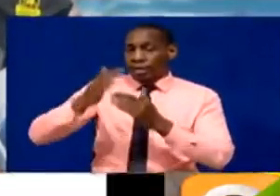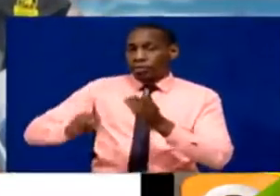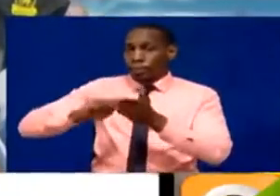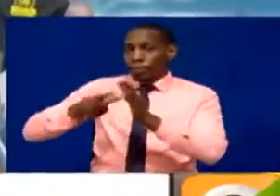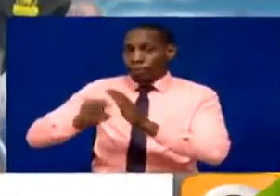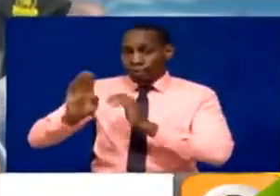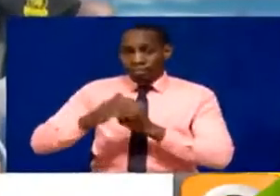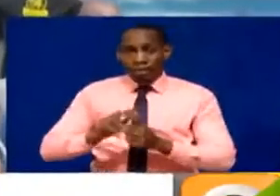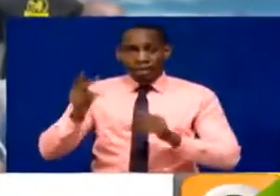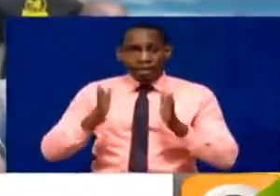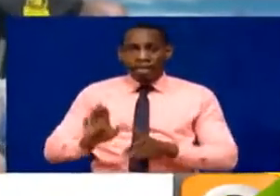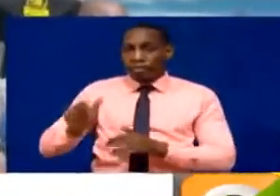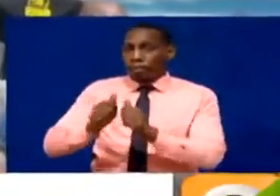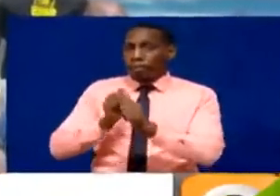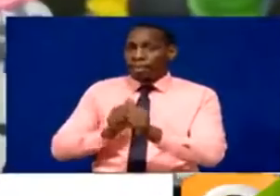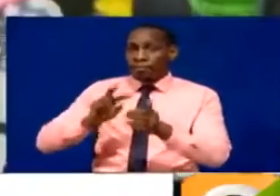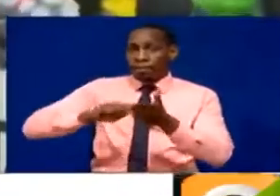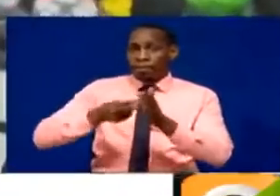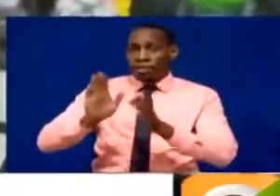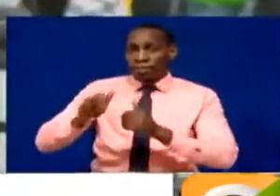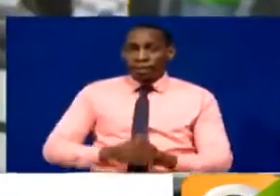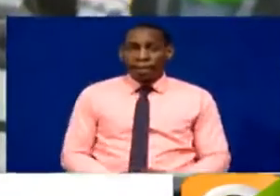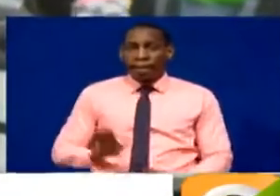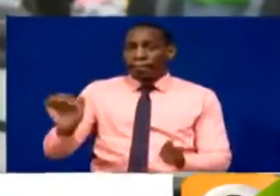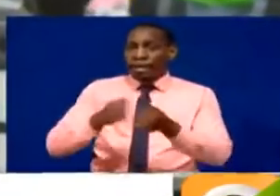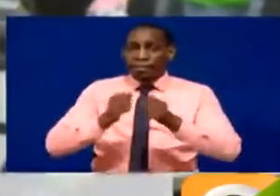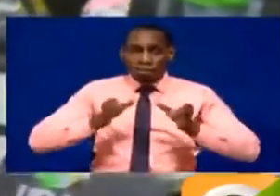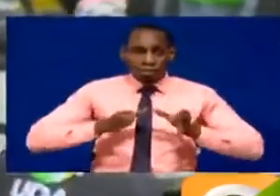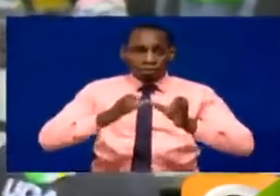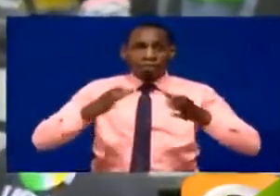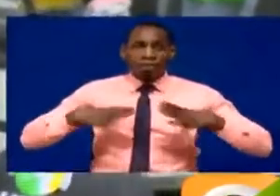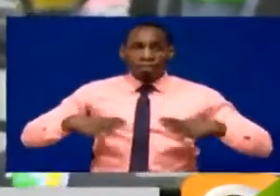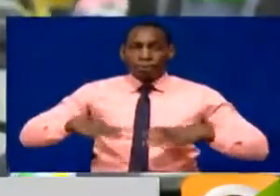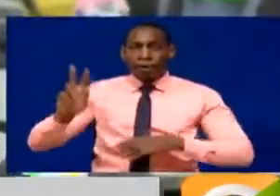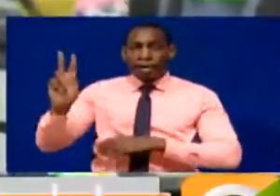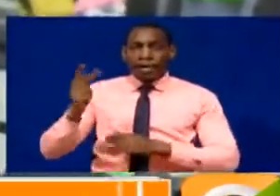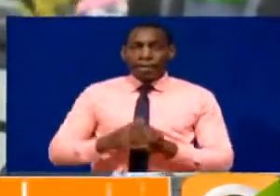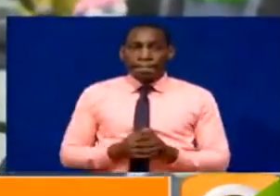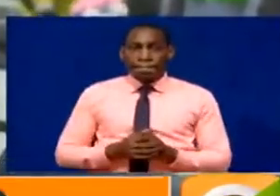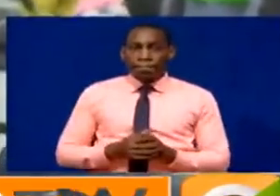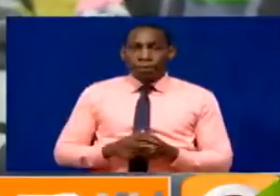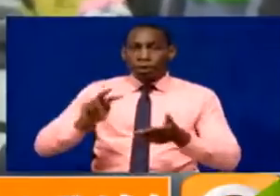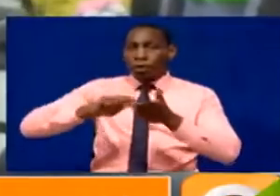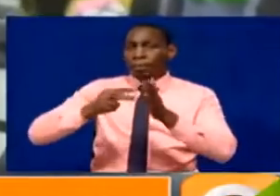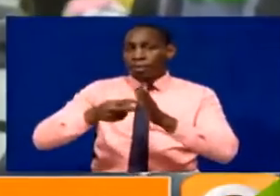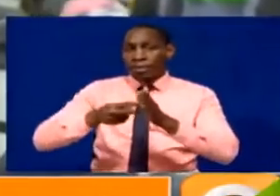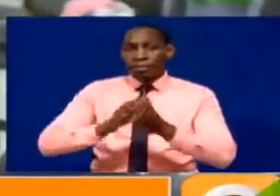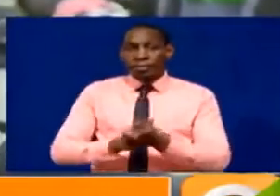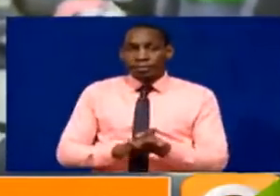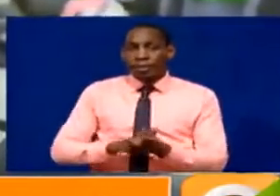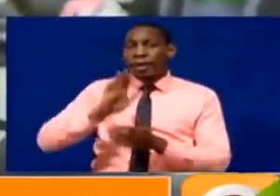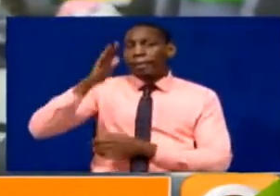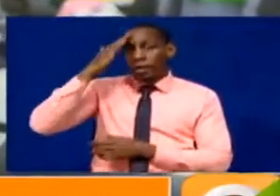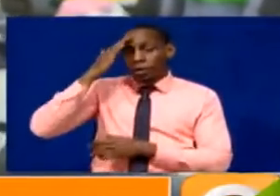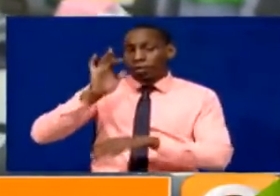hiyo. Wakenya wamekataa hiyo project. You cannot force the people of Kenya on a project. You